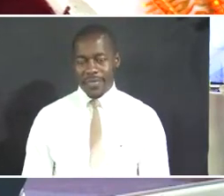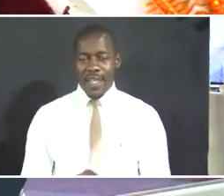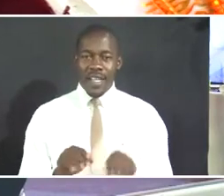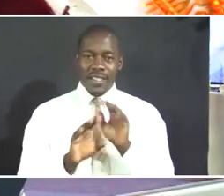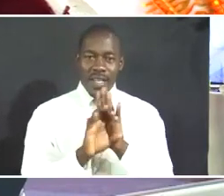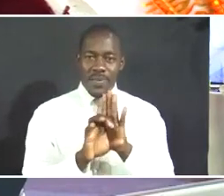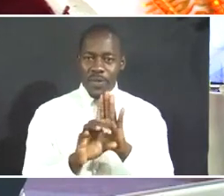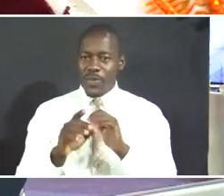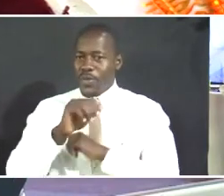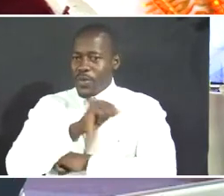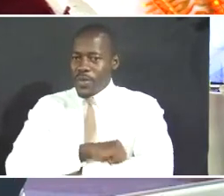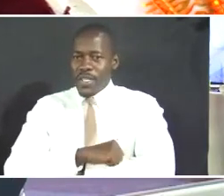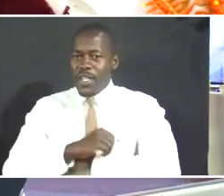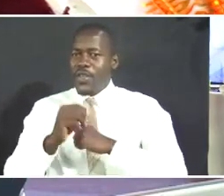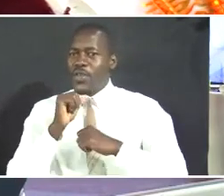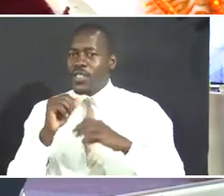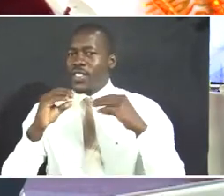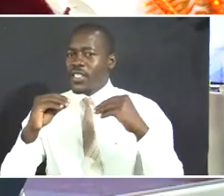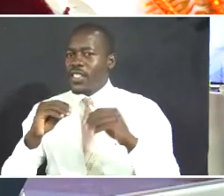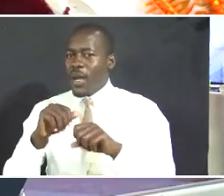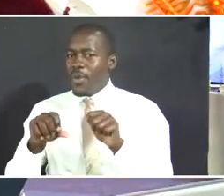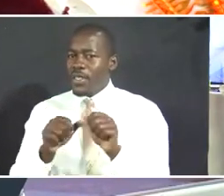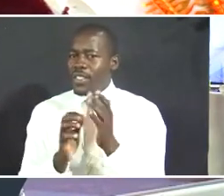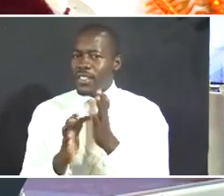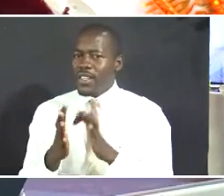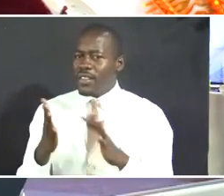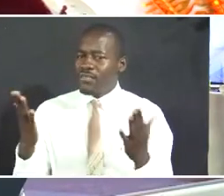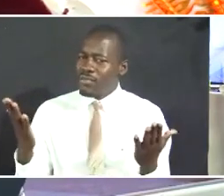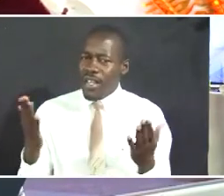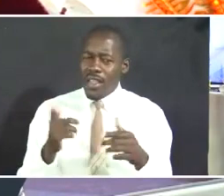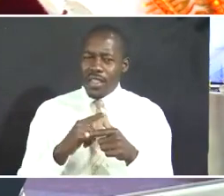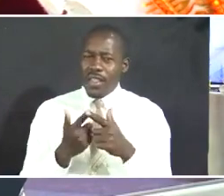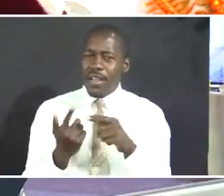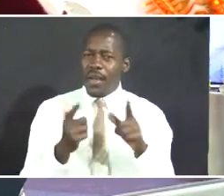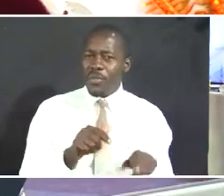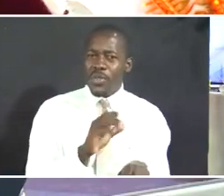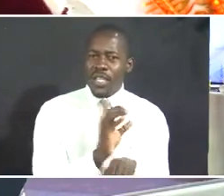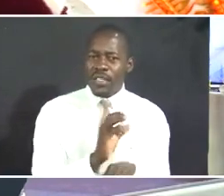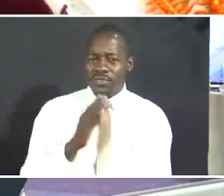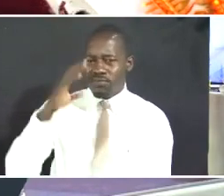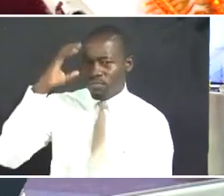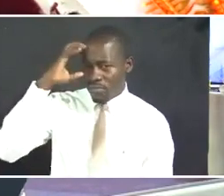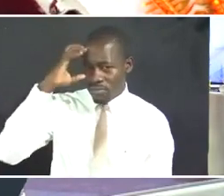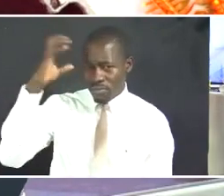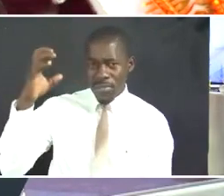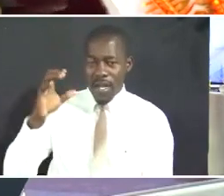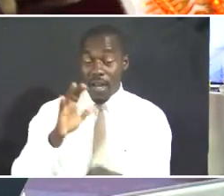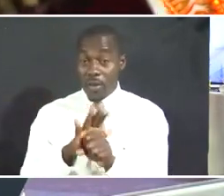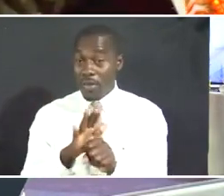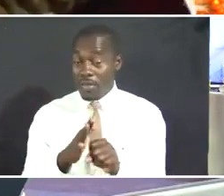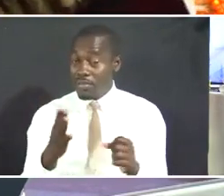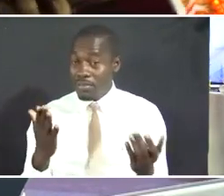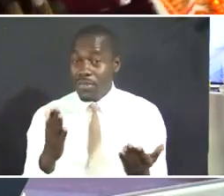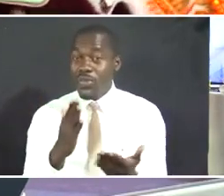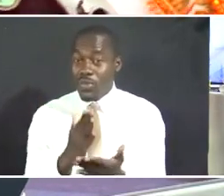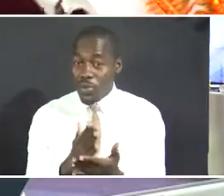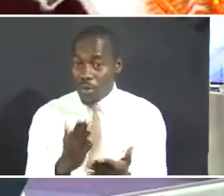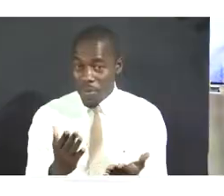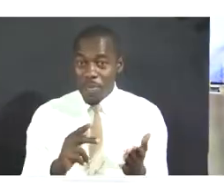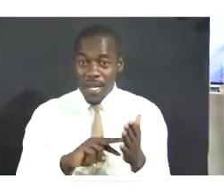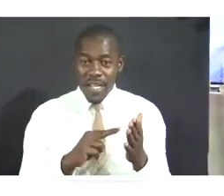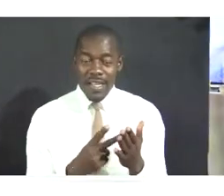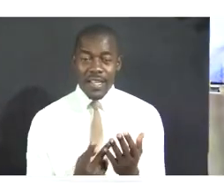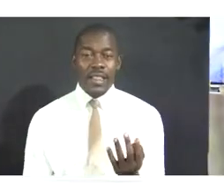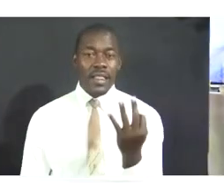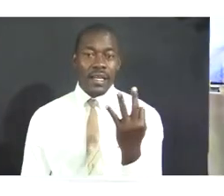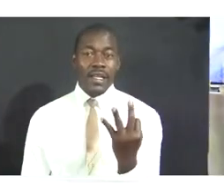children, then you are going to dilute the effort made by the two agencies. And this happens that in the three agencies we are talking